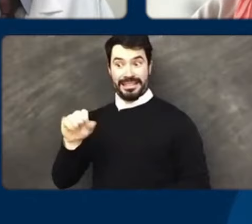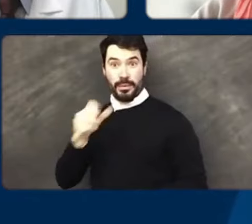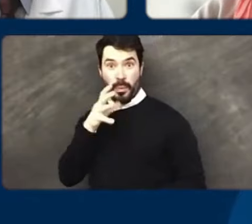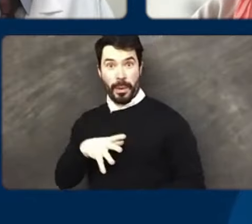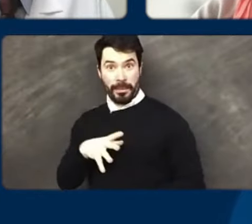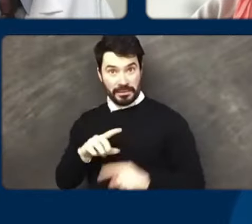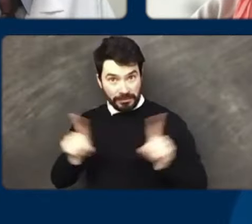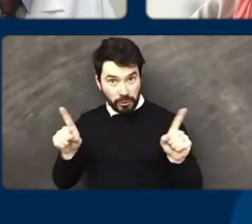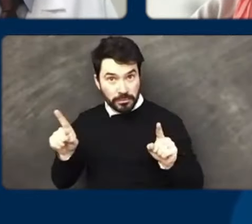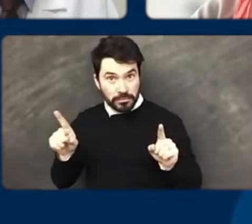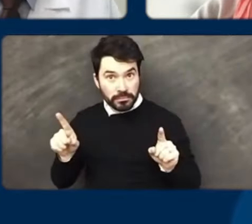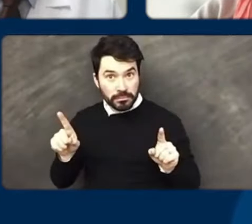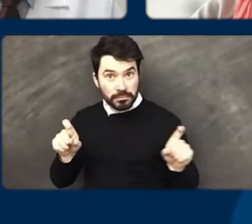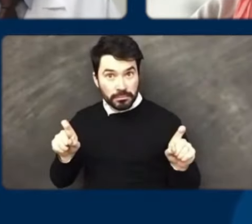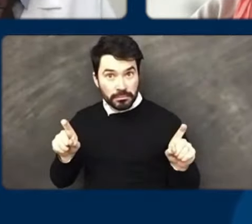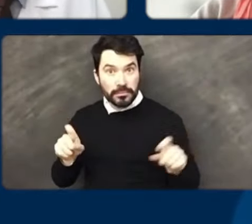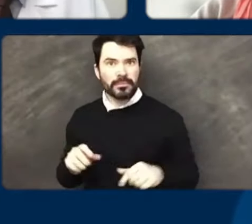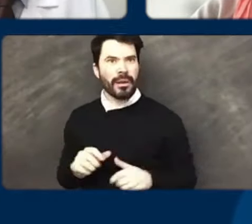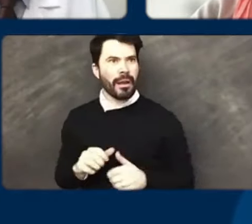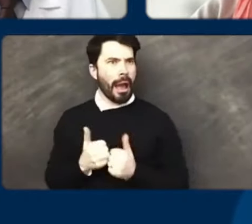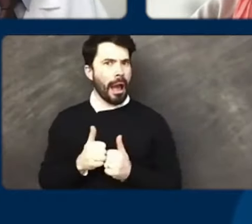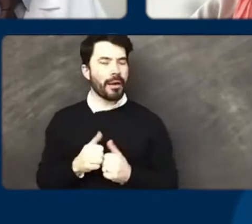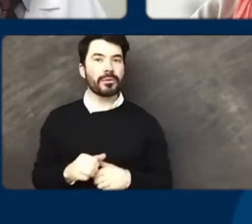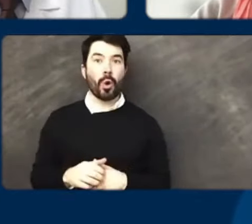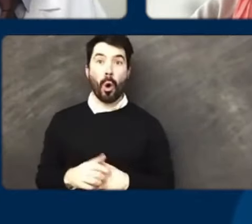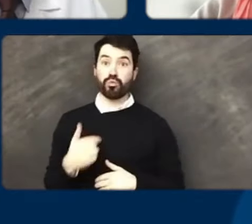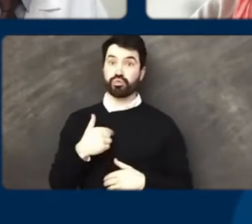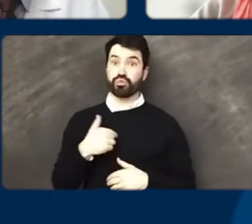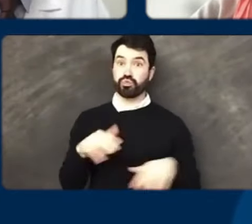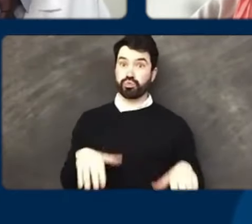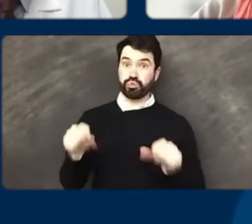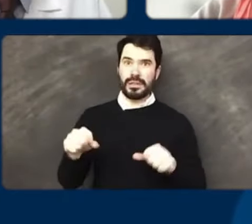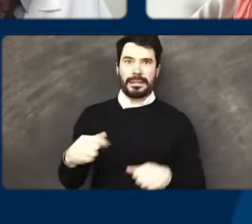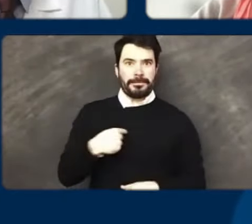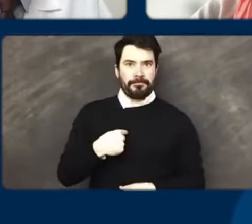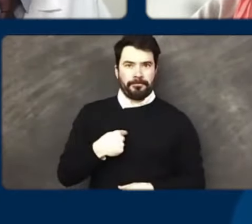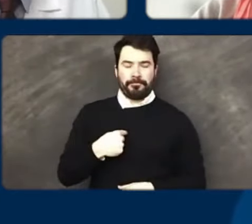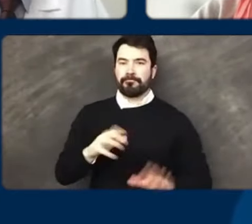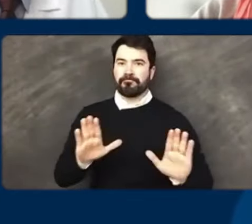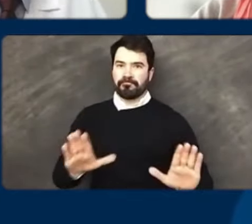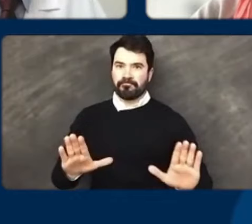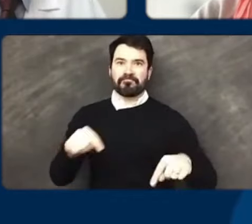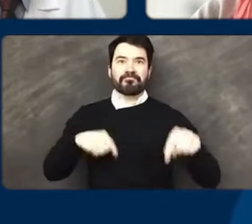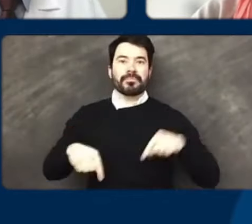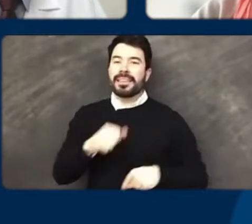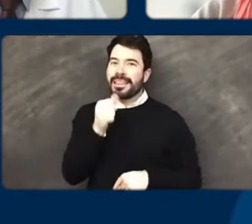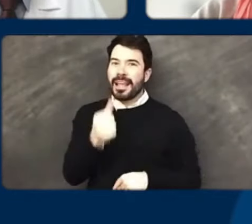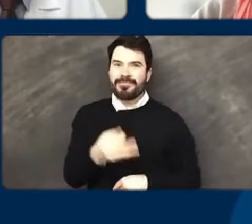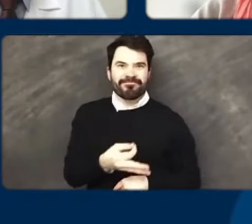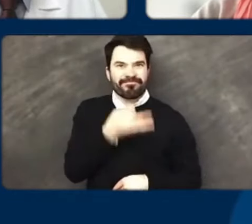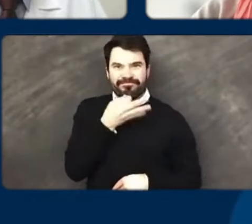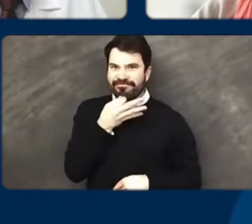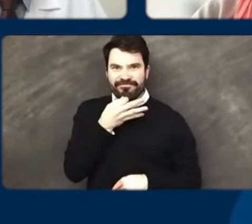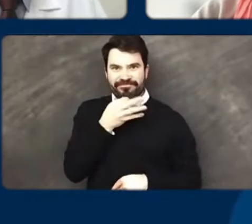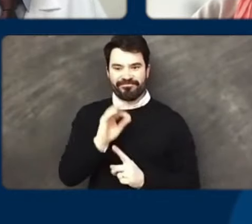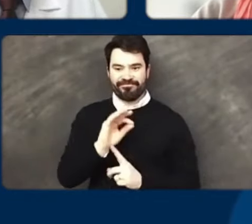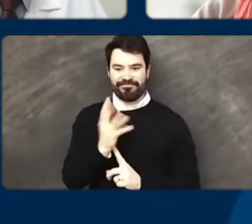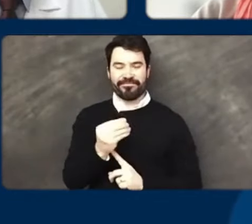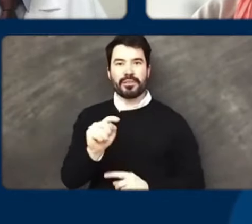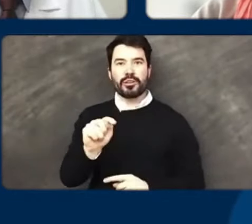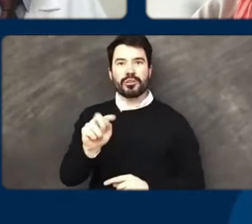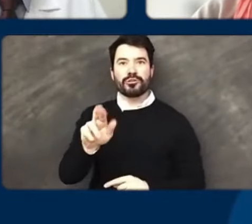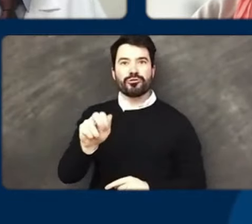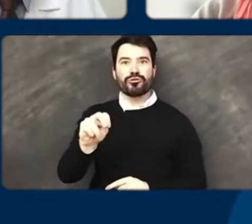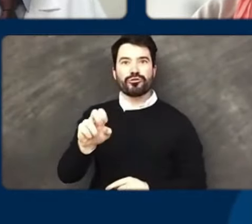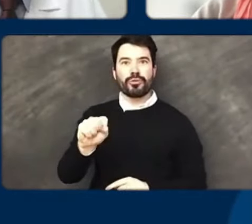So I can start that question. I definitely am not an expert on transgender health issues. I will